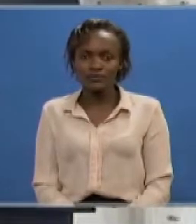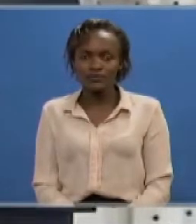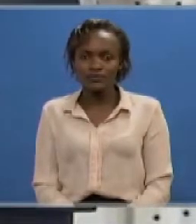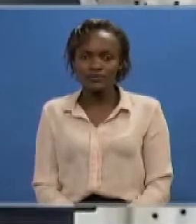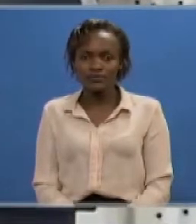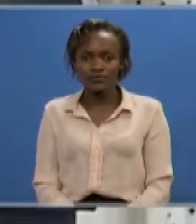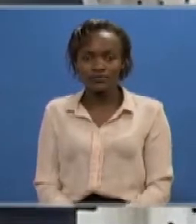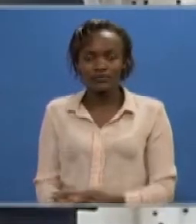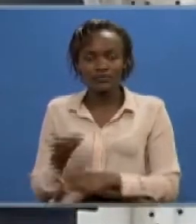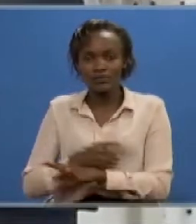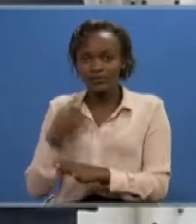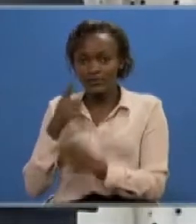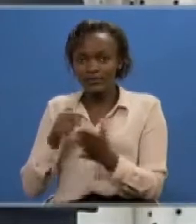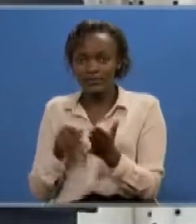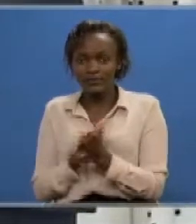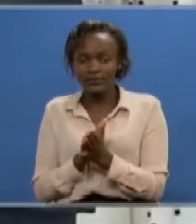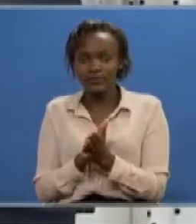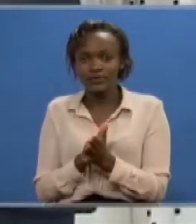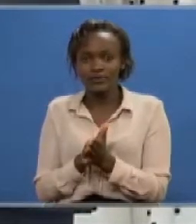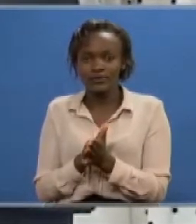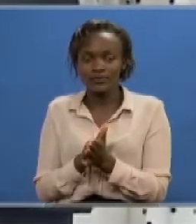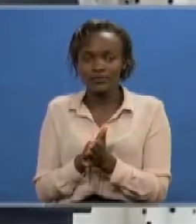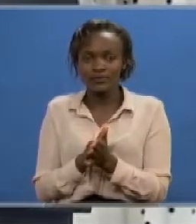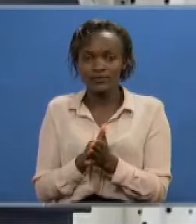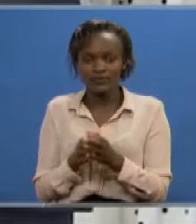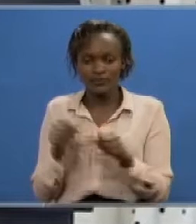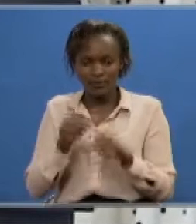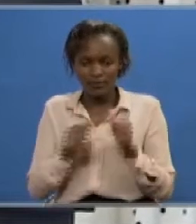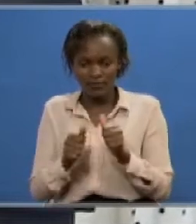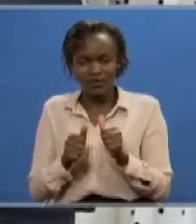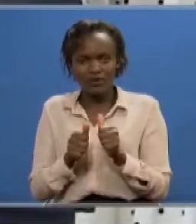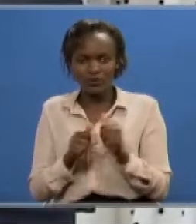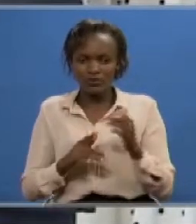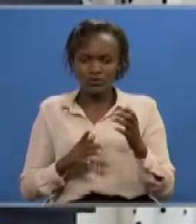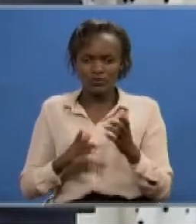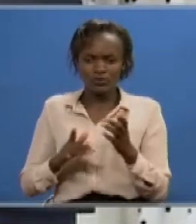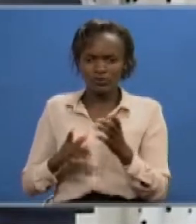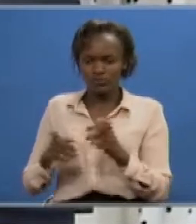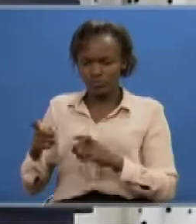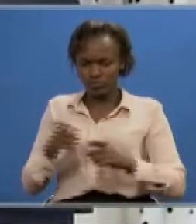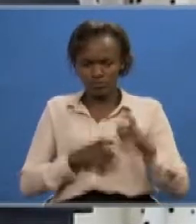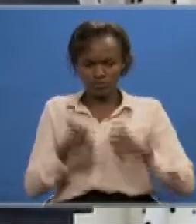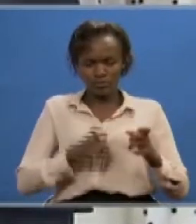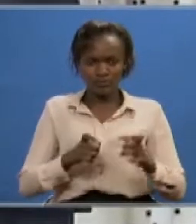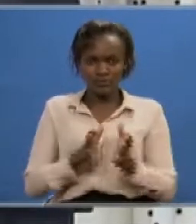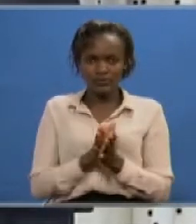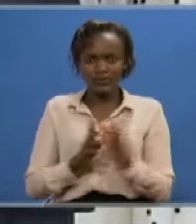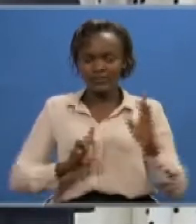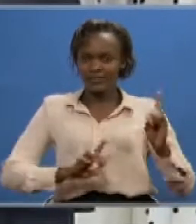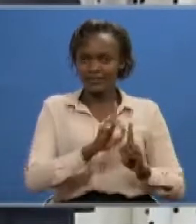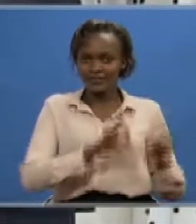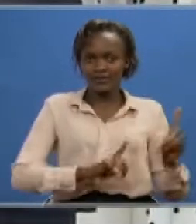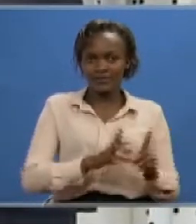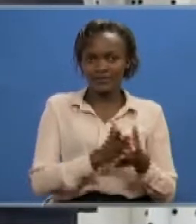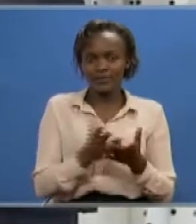Today I order and direct that the cessation of movement into and out of